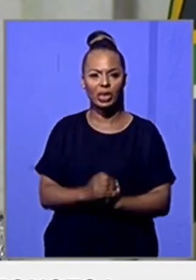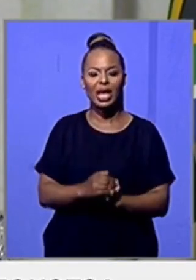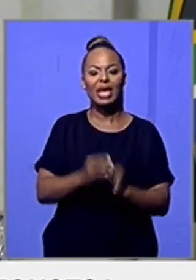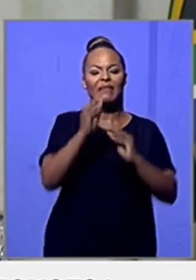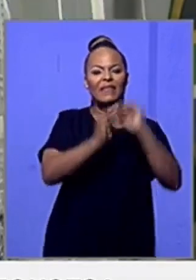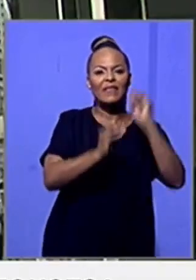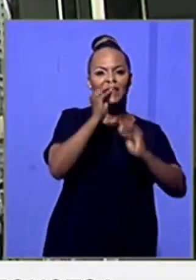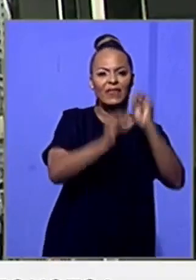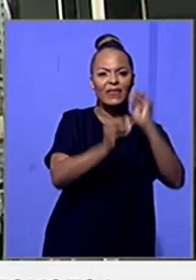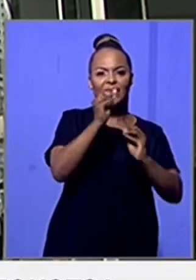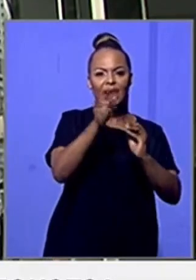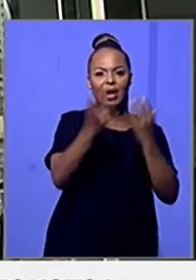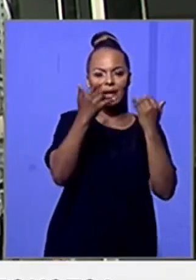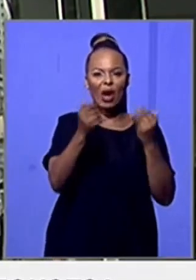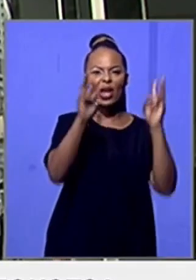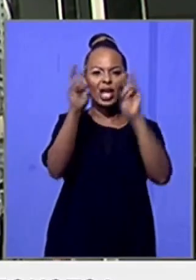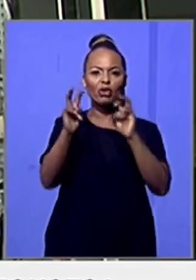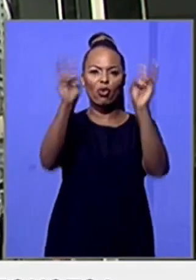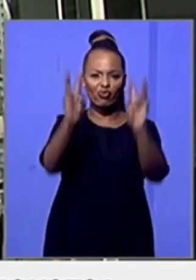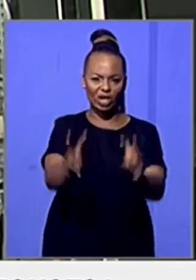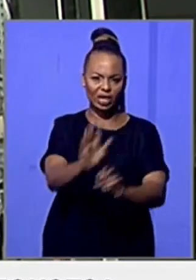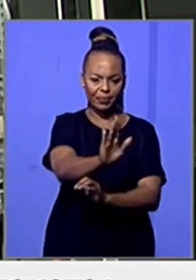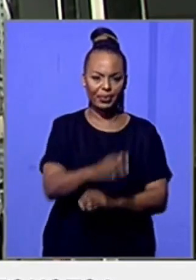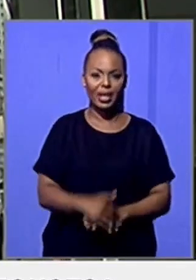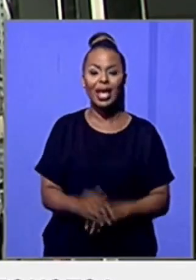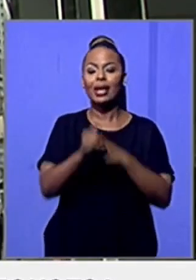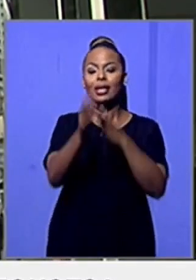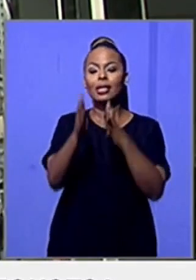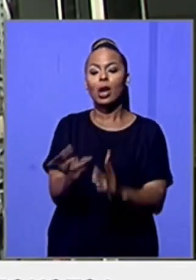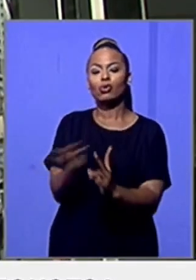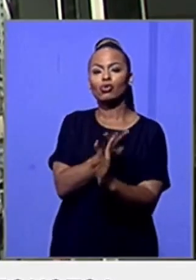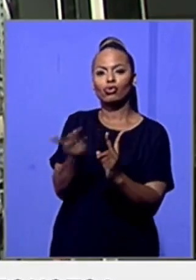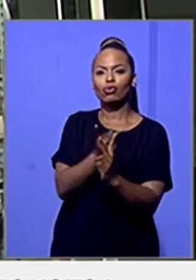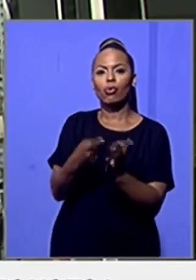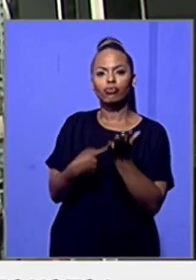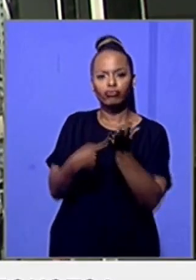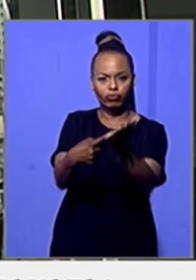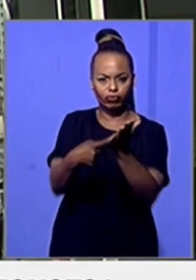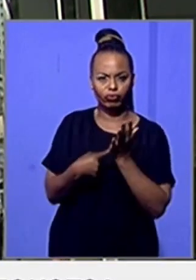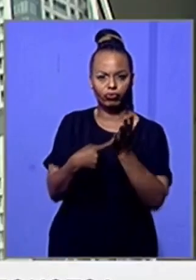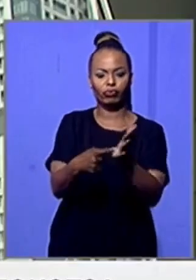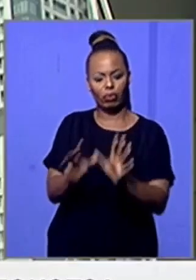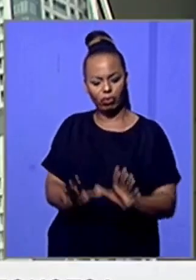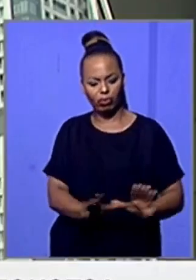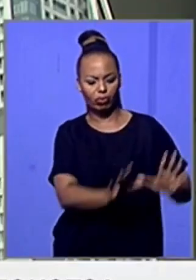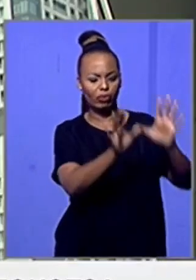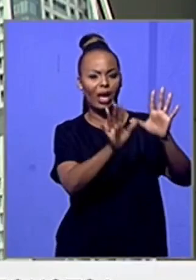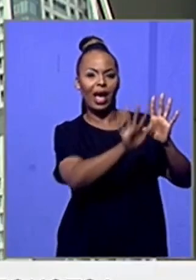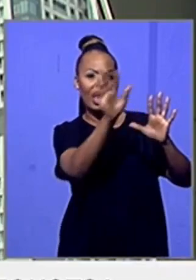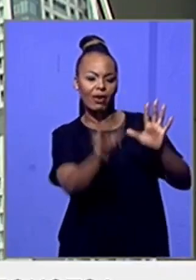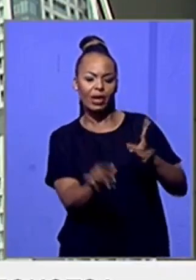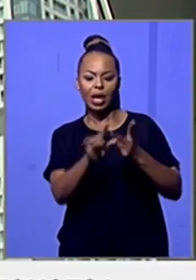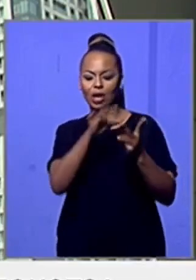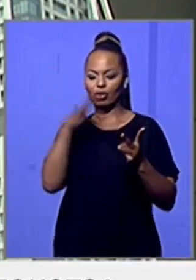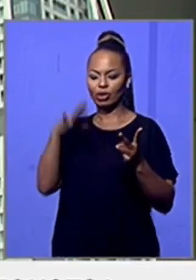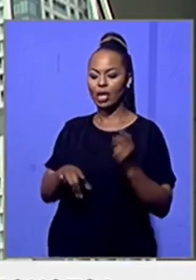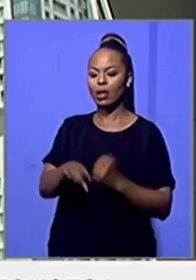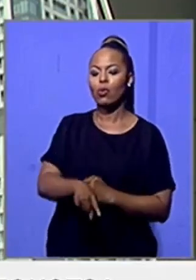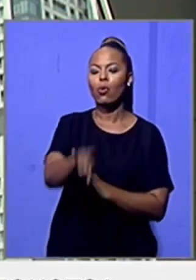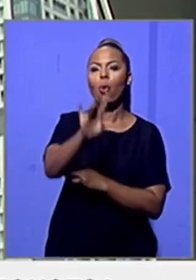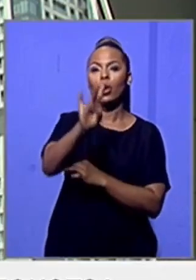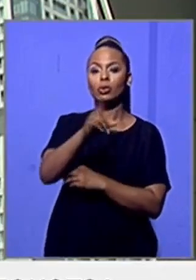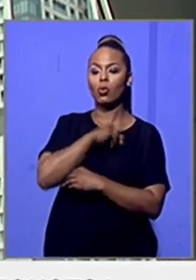development assistance. baeteledipele ka bobedi ba tlile go etelela pele dipuisano tsa Afrika China ka la boraro kwa China e batlang